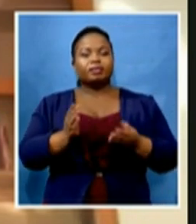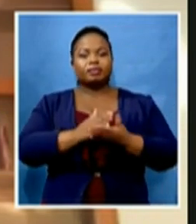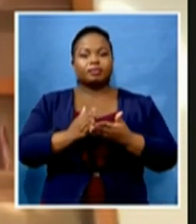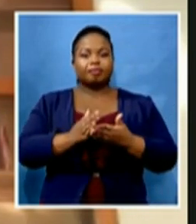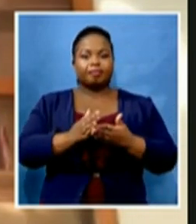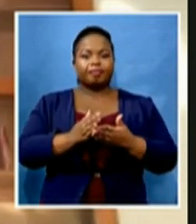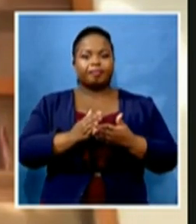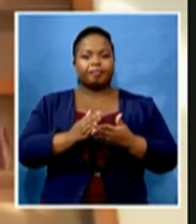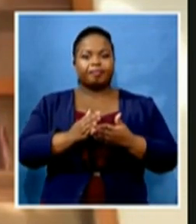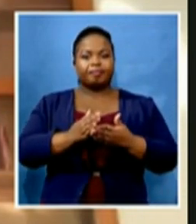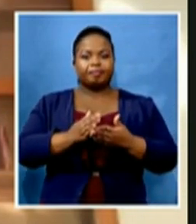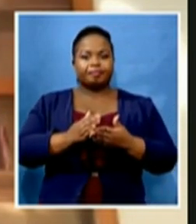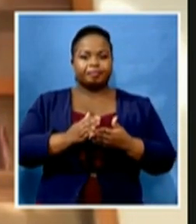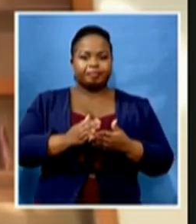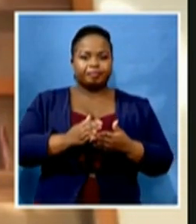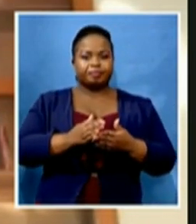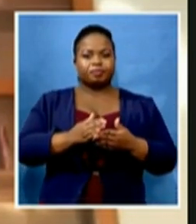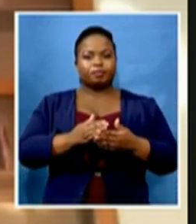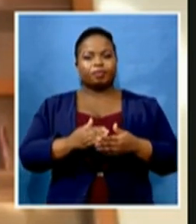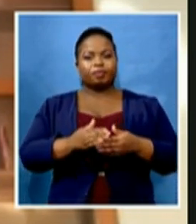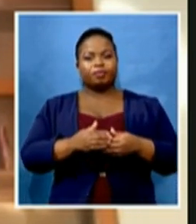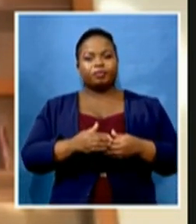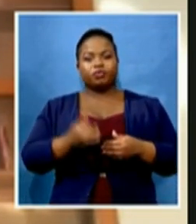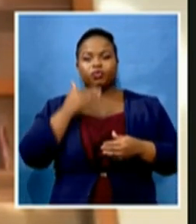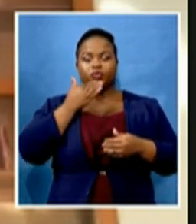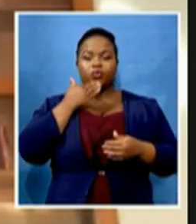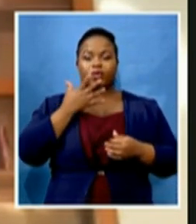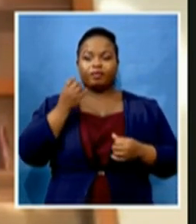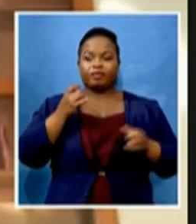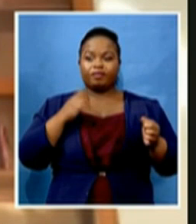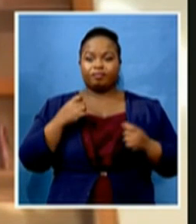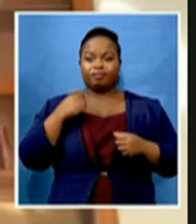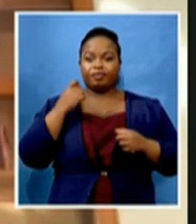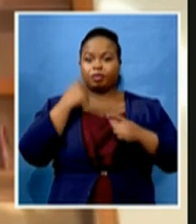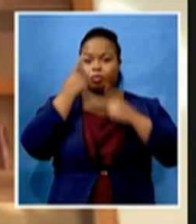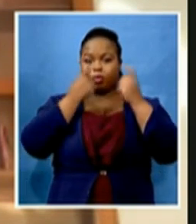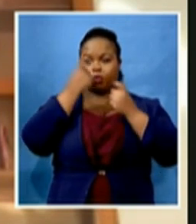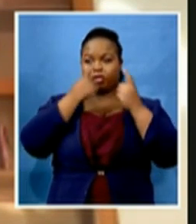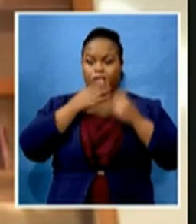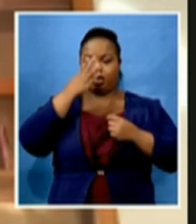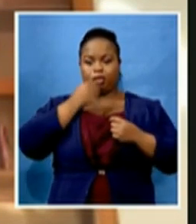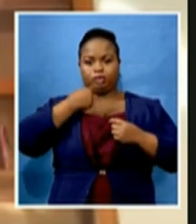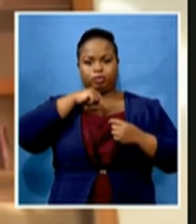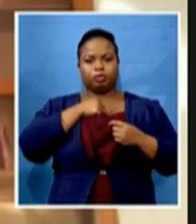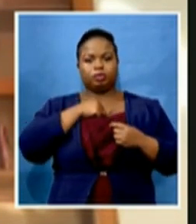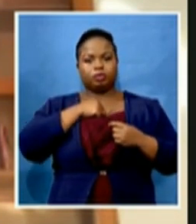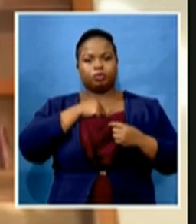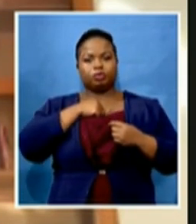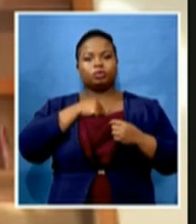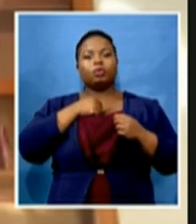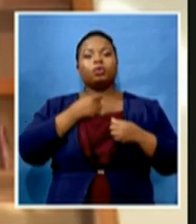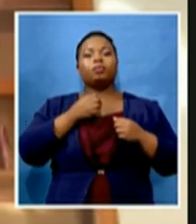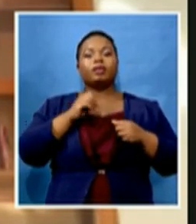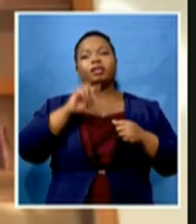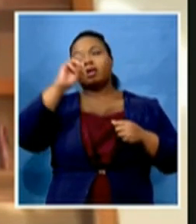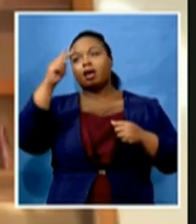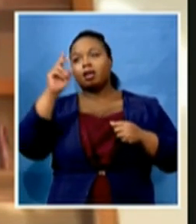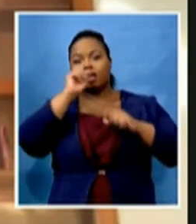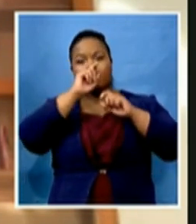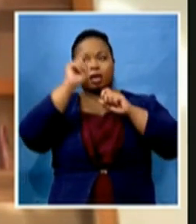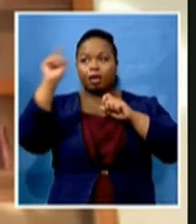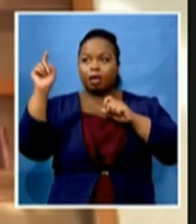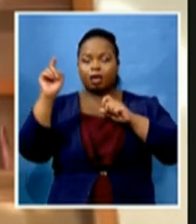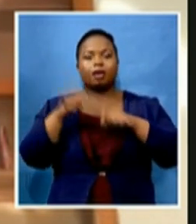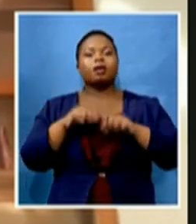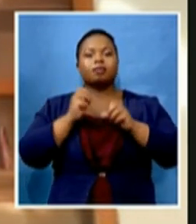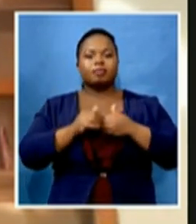have raised questions to us, and those questions must be answered by other models here, because most of the issues that relate to modeling